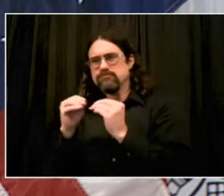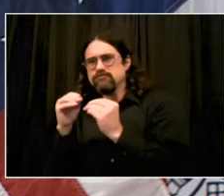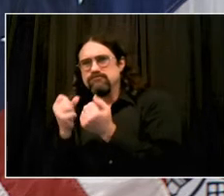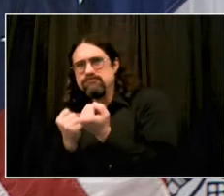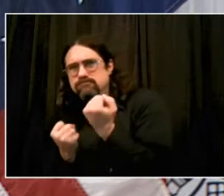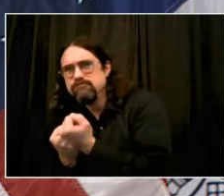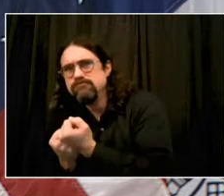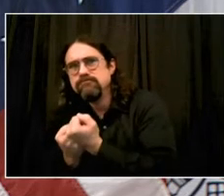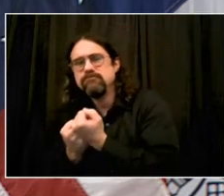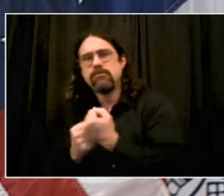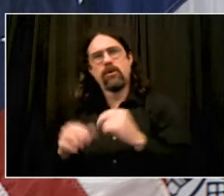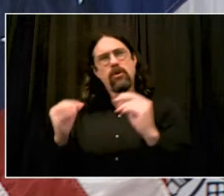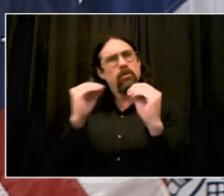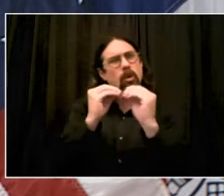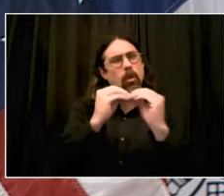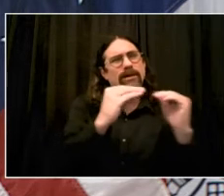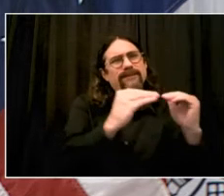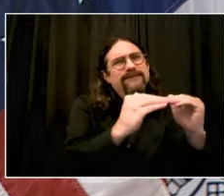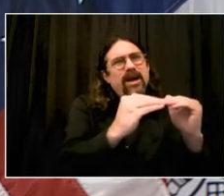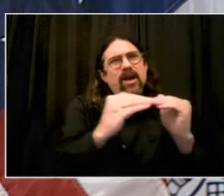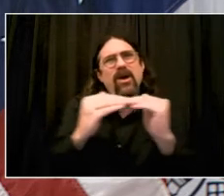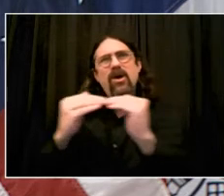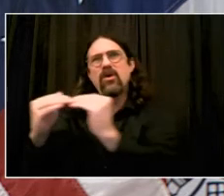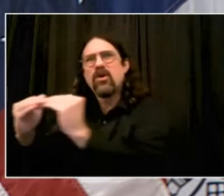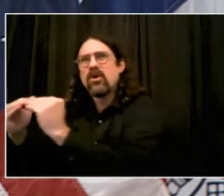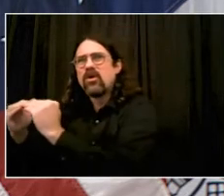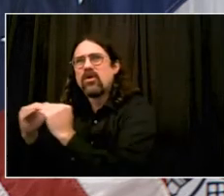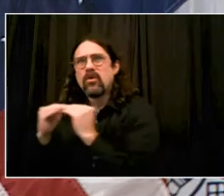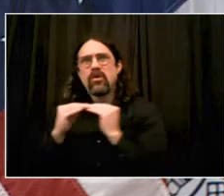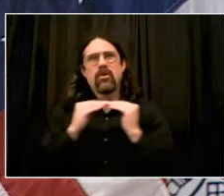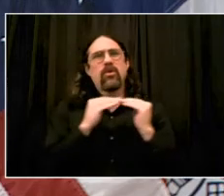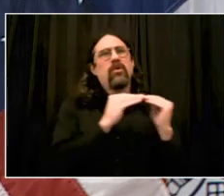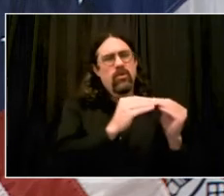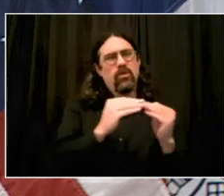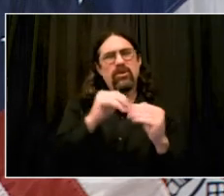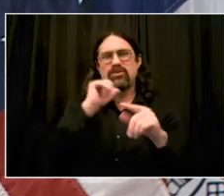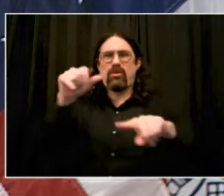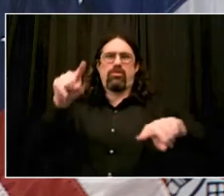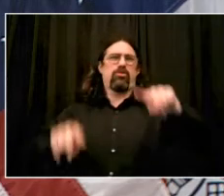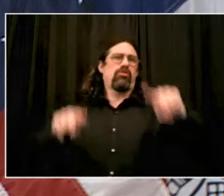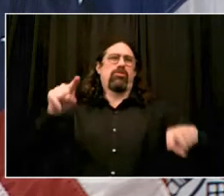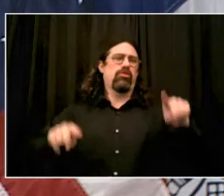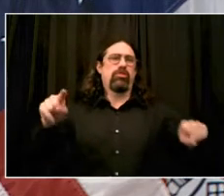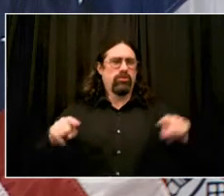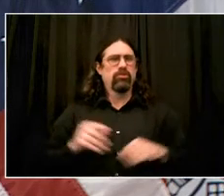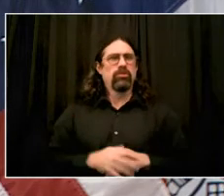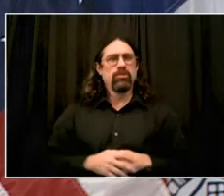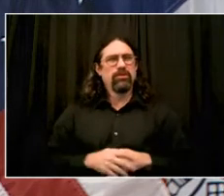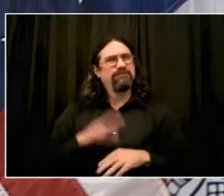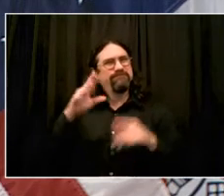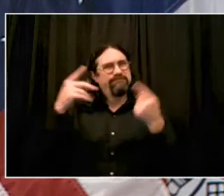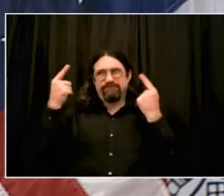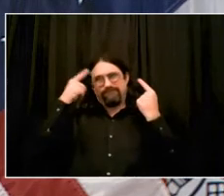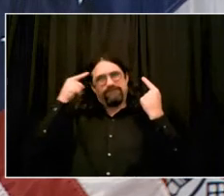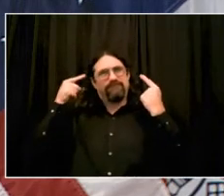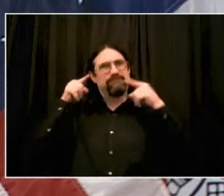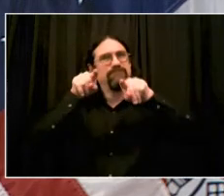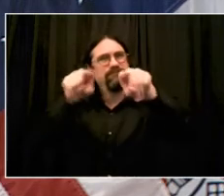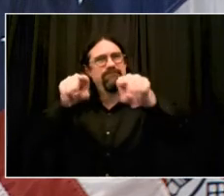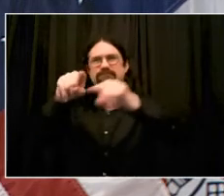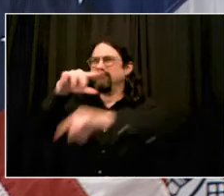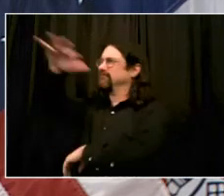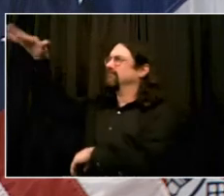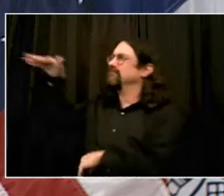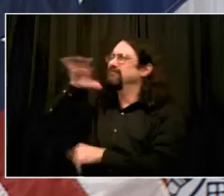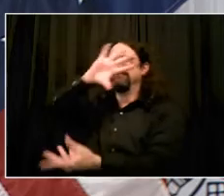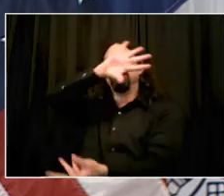what the disparities that have been shown to us mean and what we need to do differently. So we will recover, we will build back, but we will not